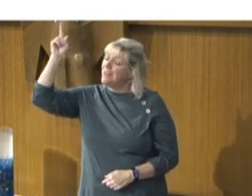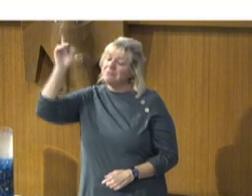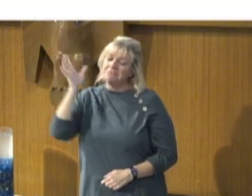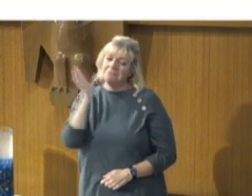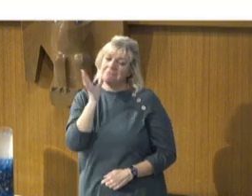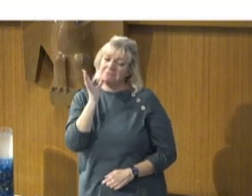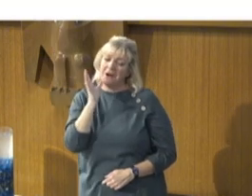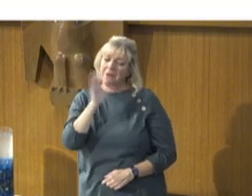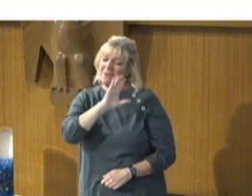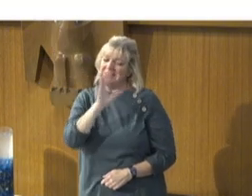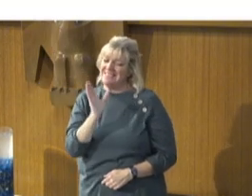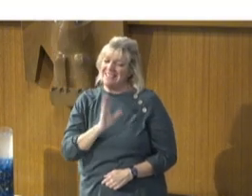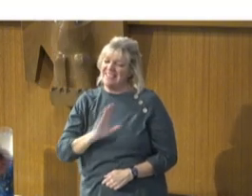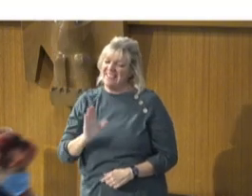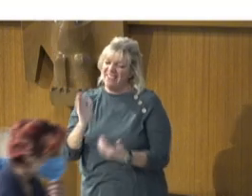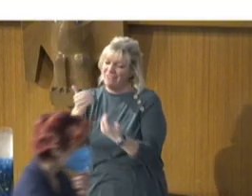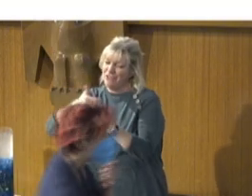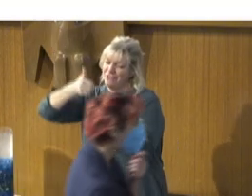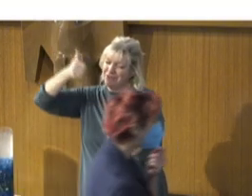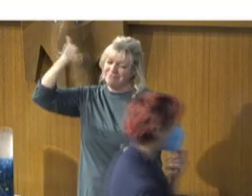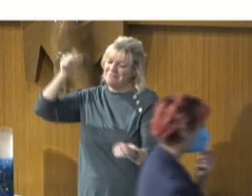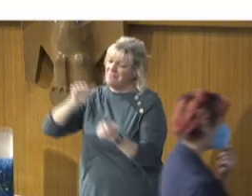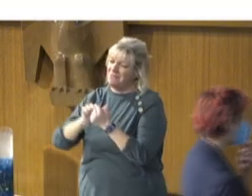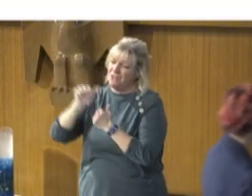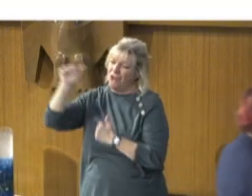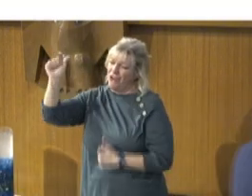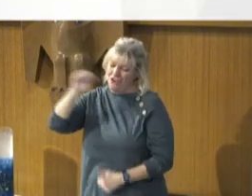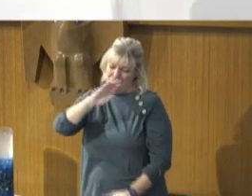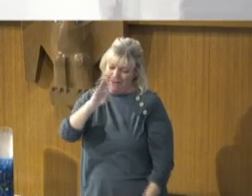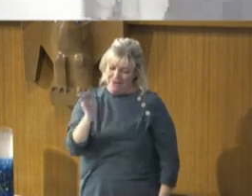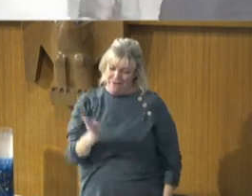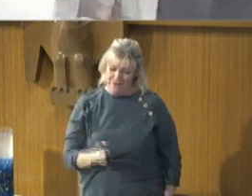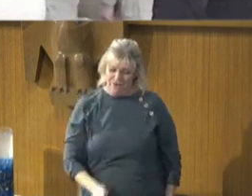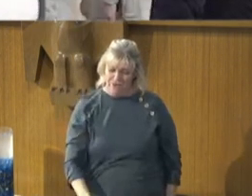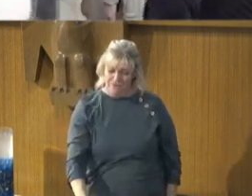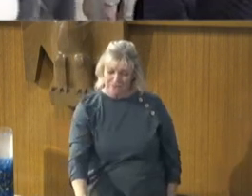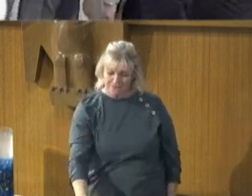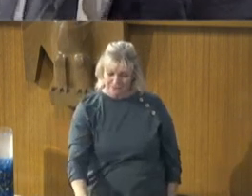Mama's never far away.